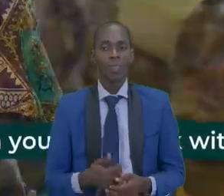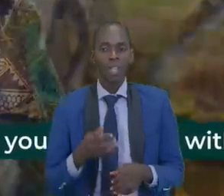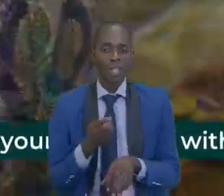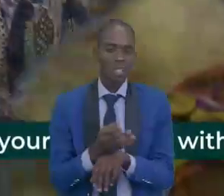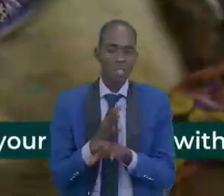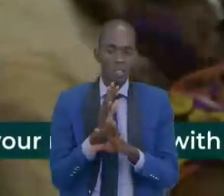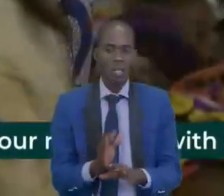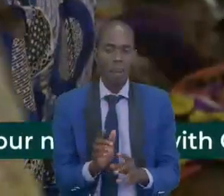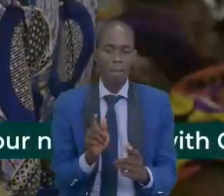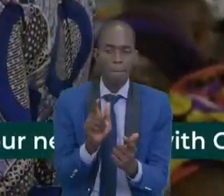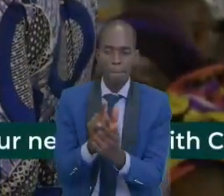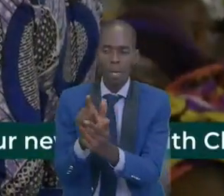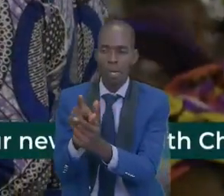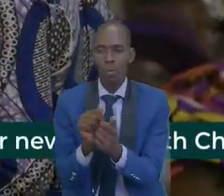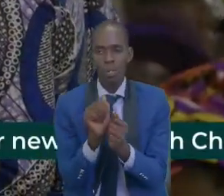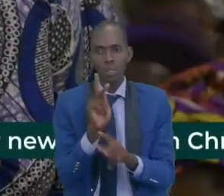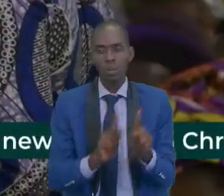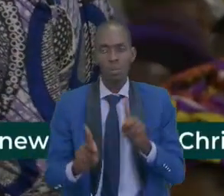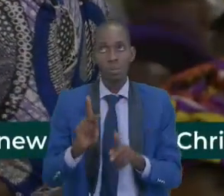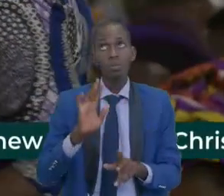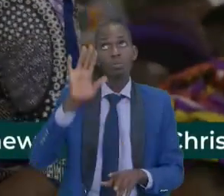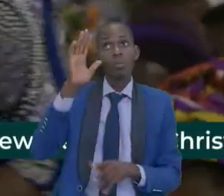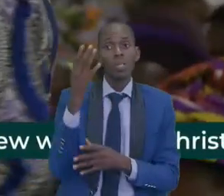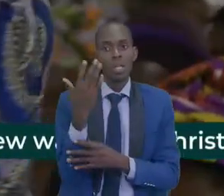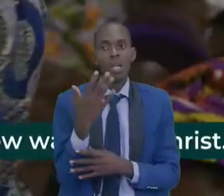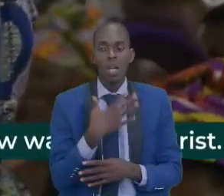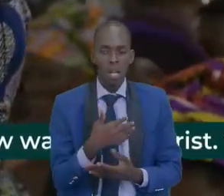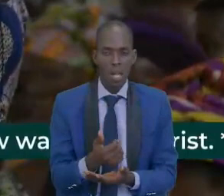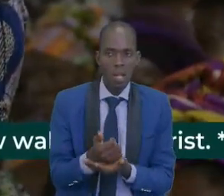them to fill the forms.